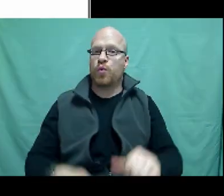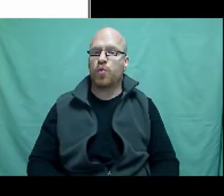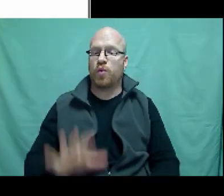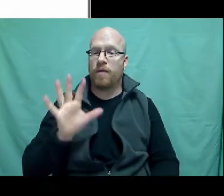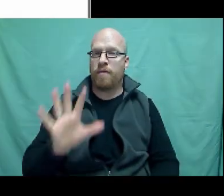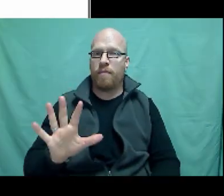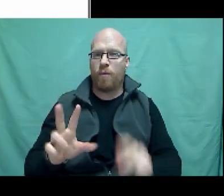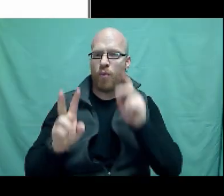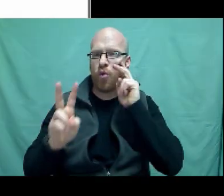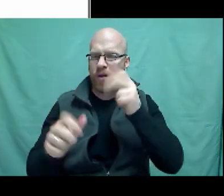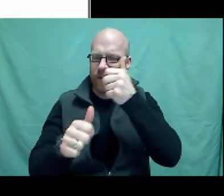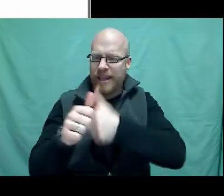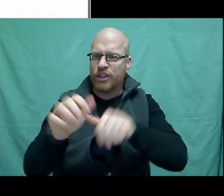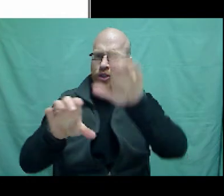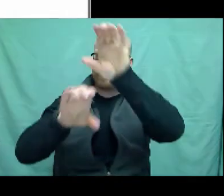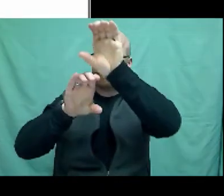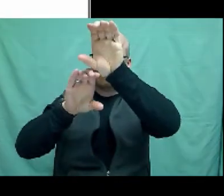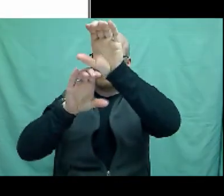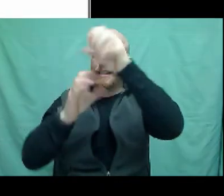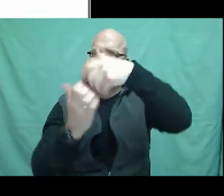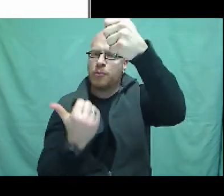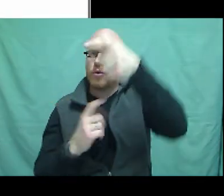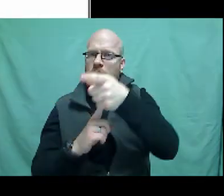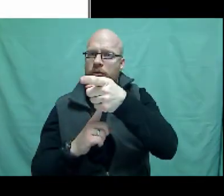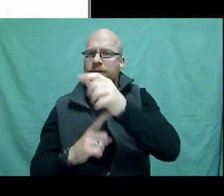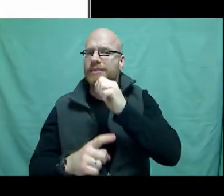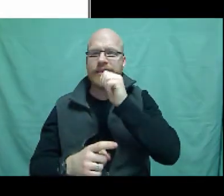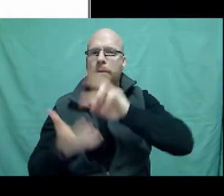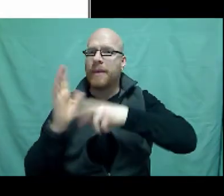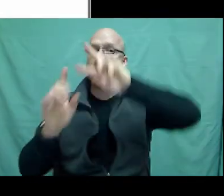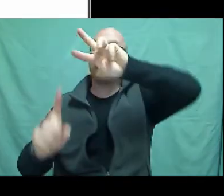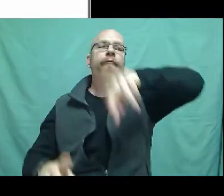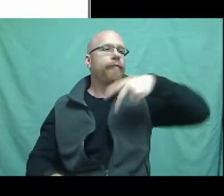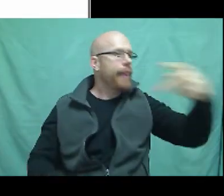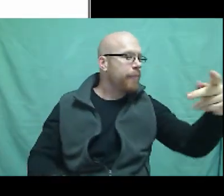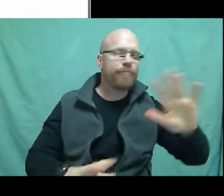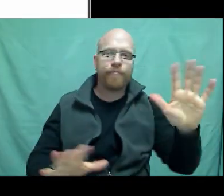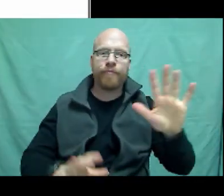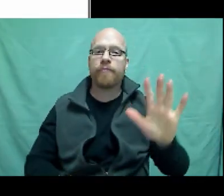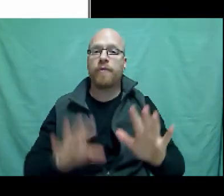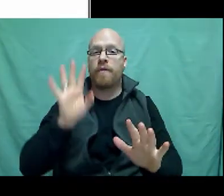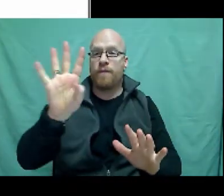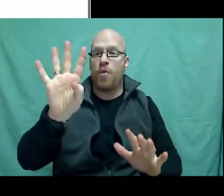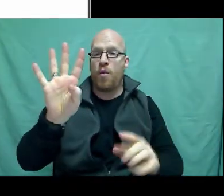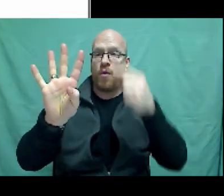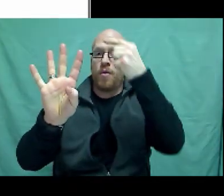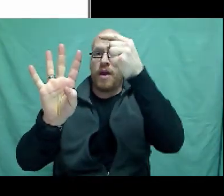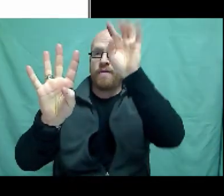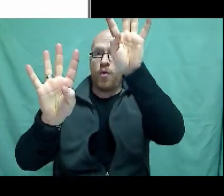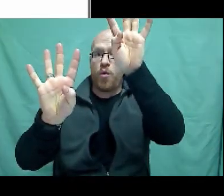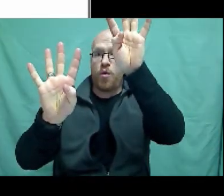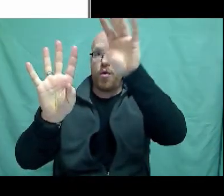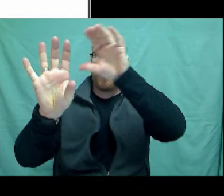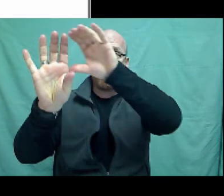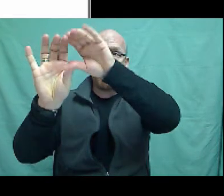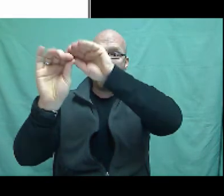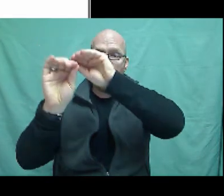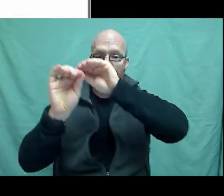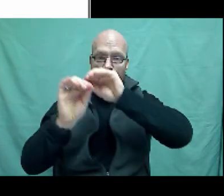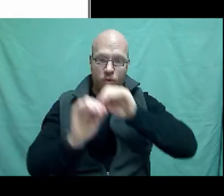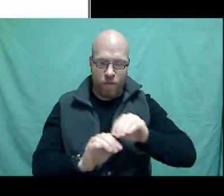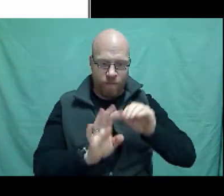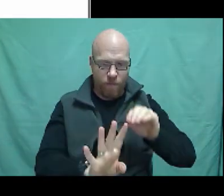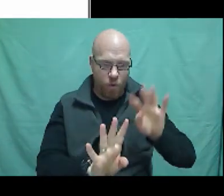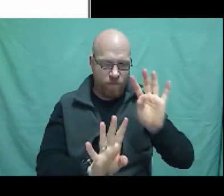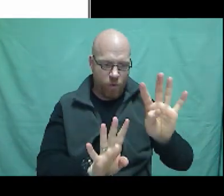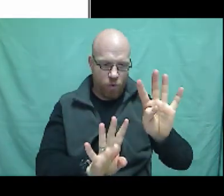So what do? We have 5 to the negative 2 and 4 to the negative 4. The bases don't